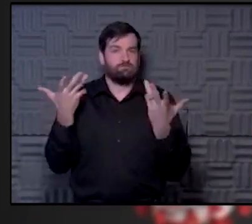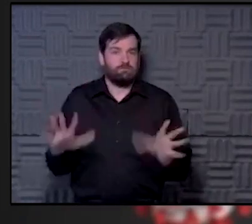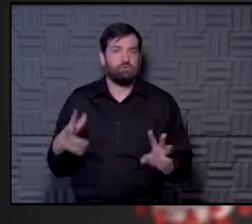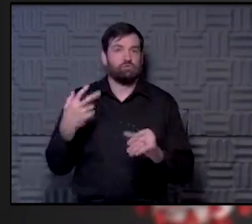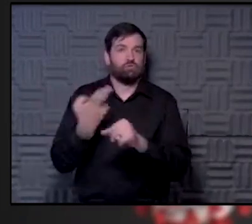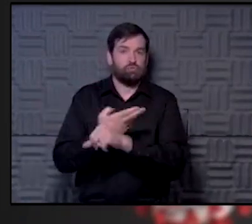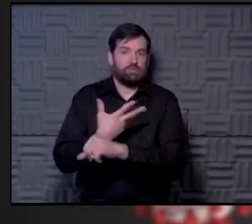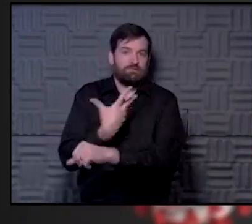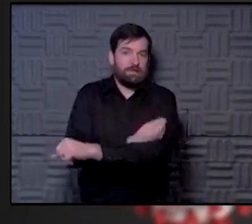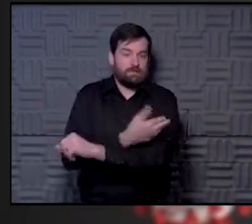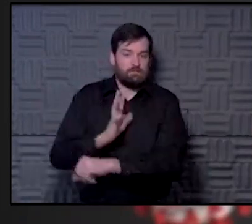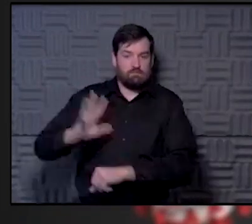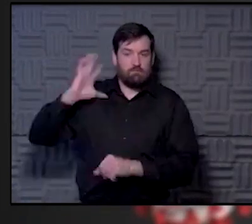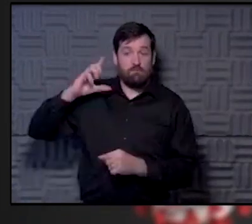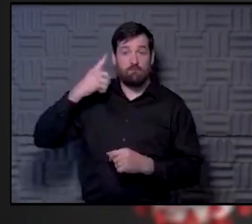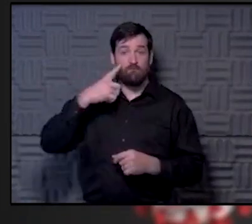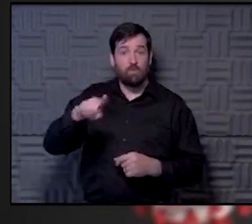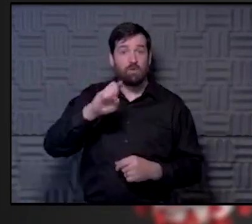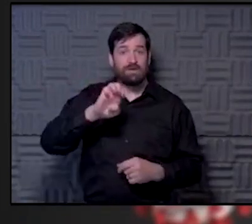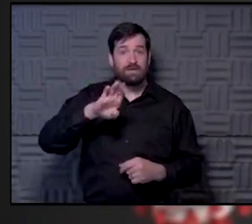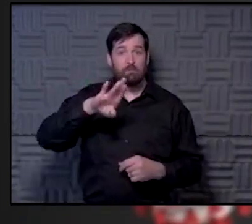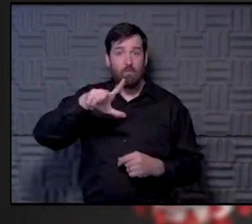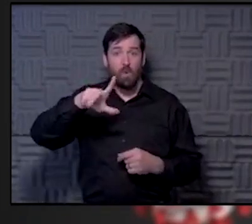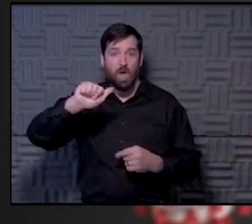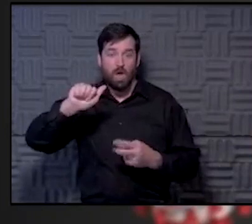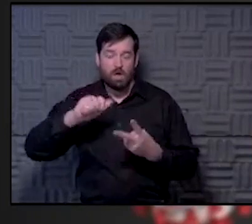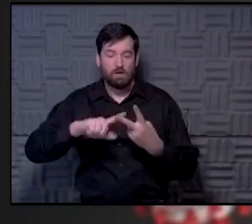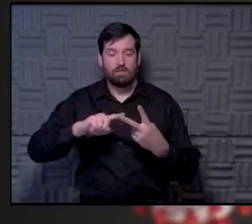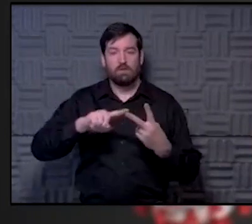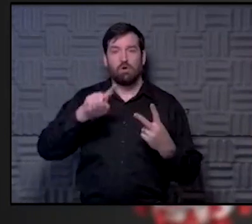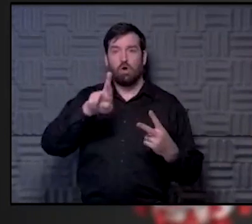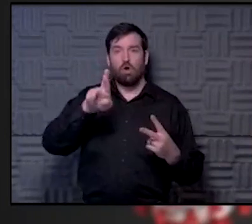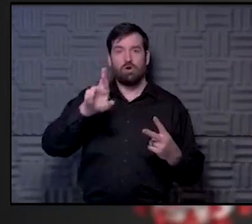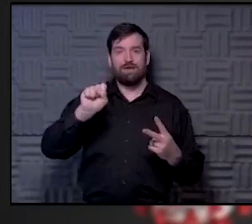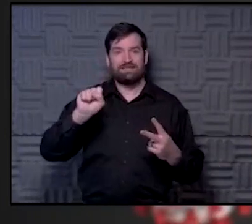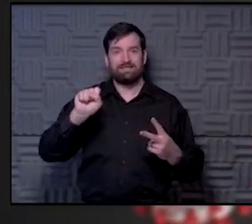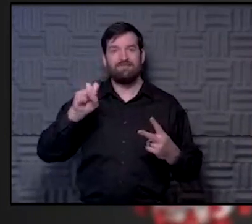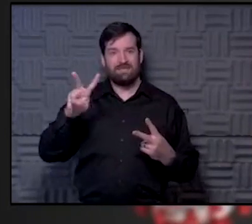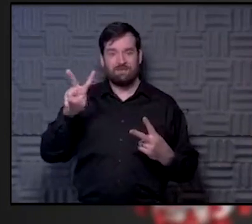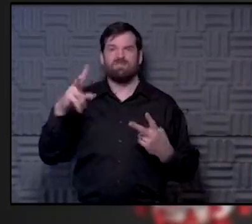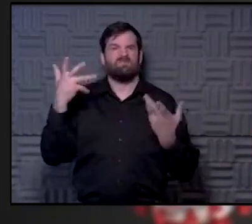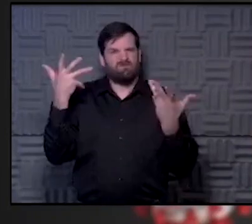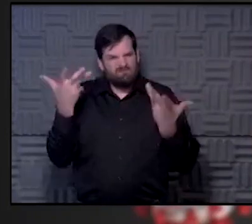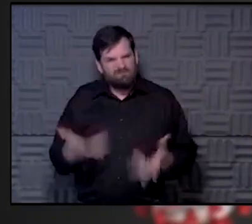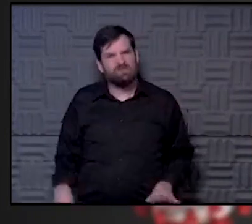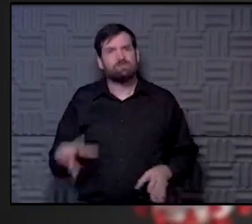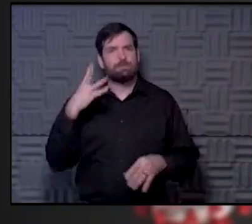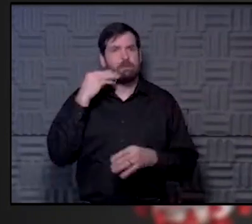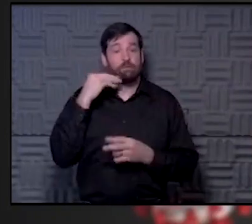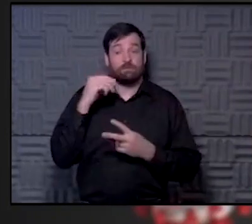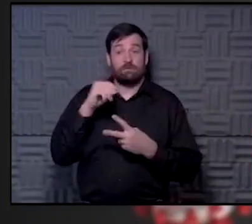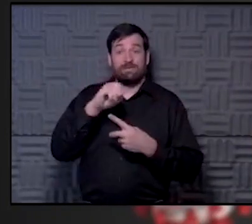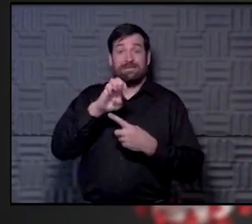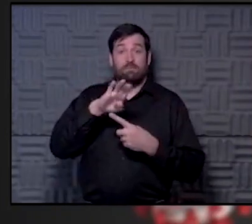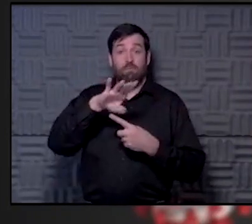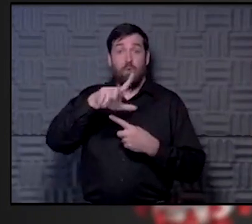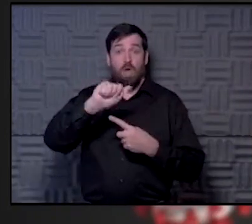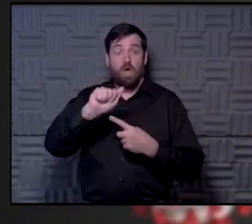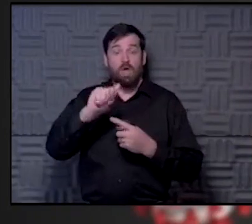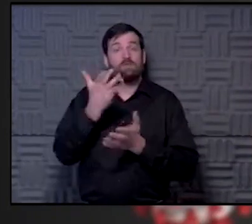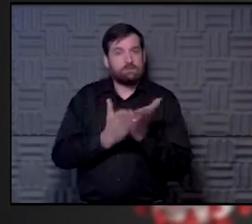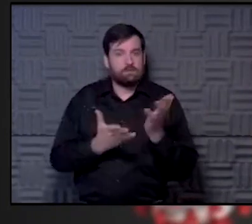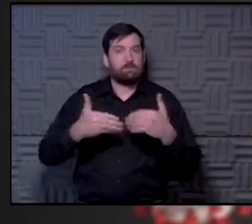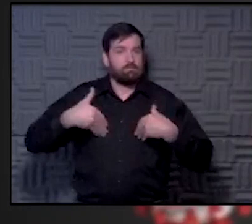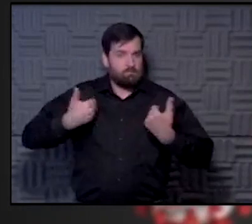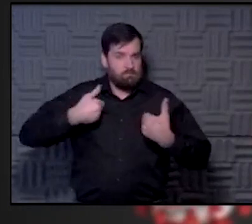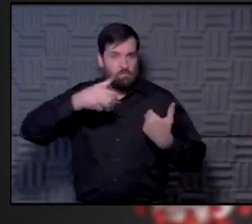vaccine before for their Ebola vaccine and their RSV vaccine, so they have clinical experience. And in the Ebola trial, there were pregnant women and younger